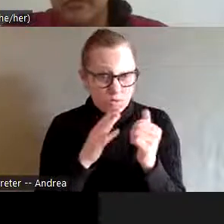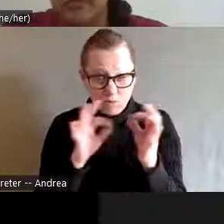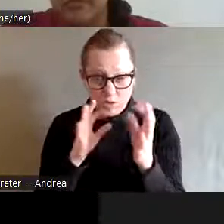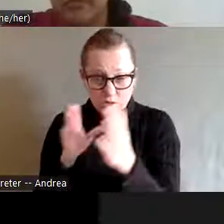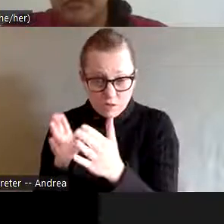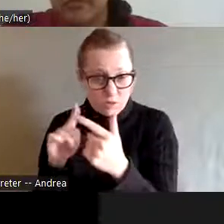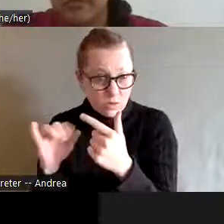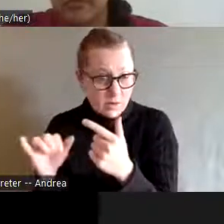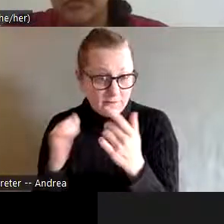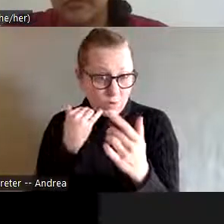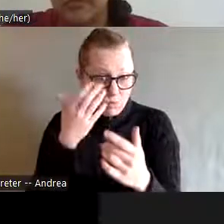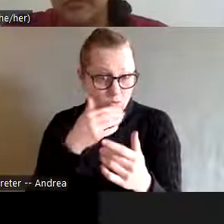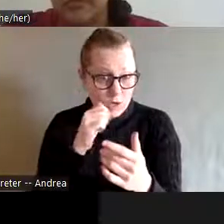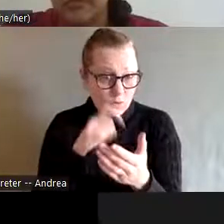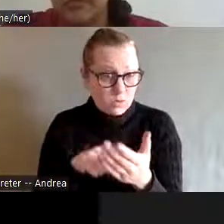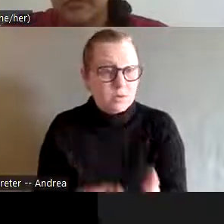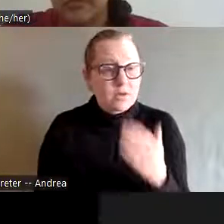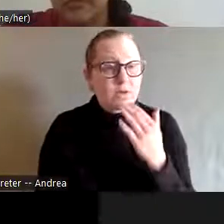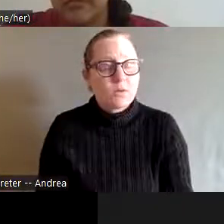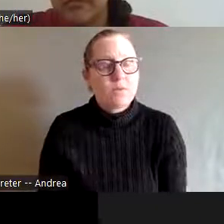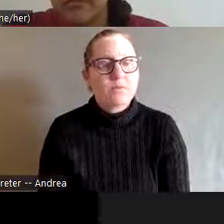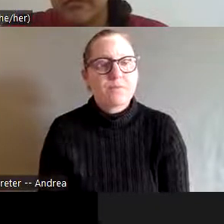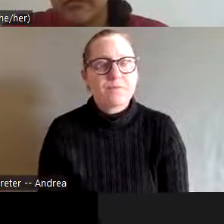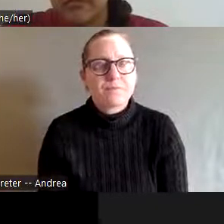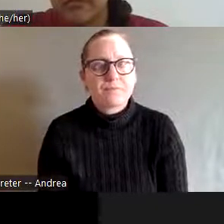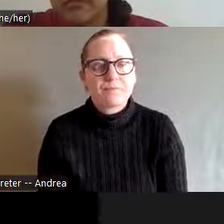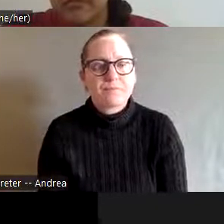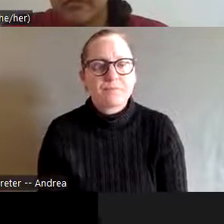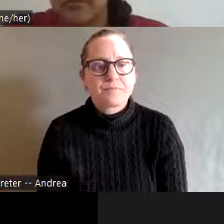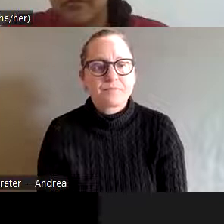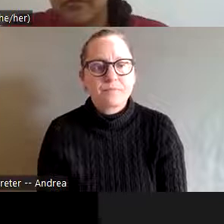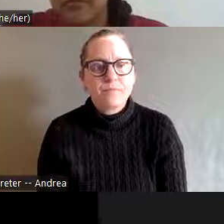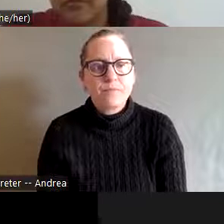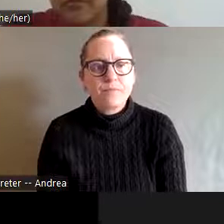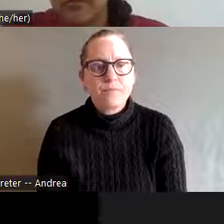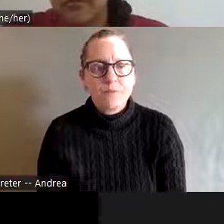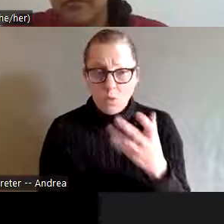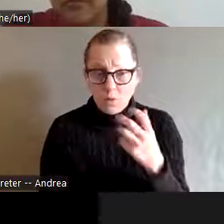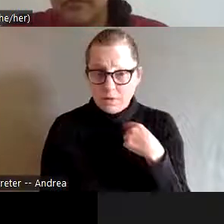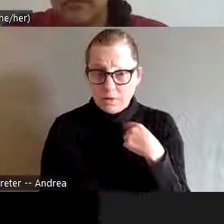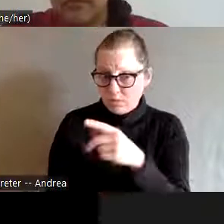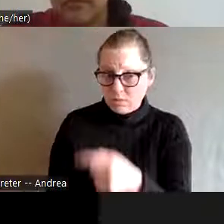Thank you. Thank you, Christian. Would you like me to read it?